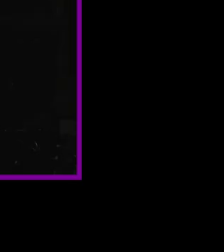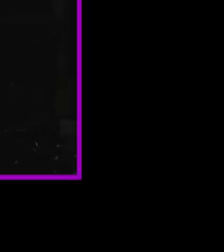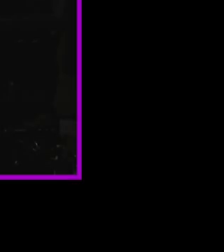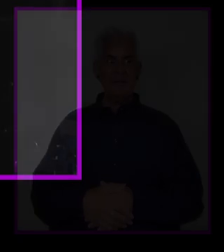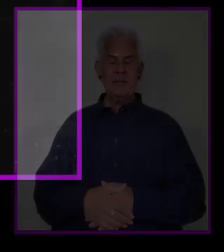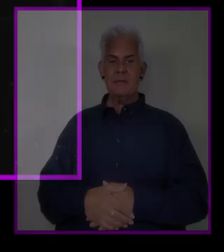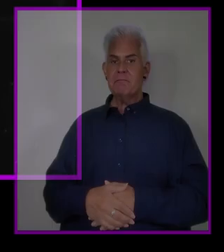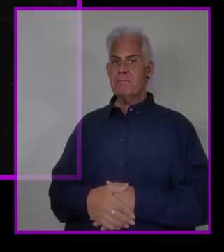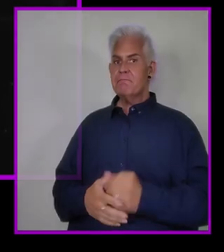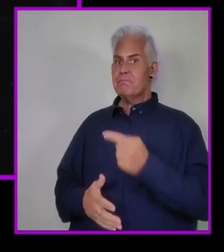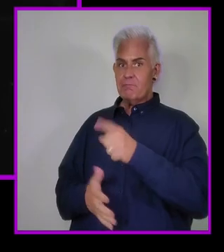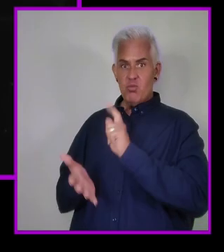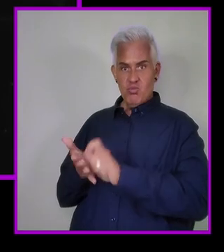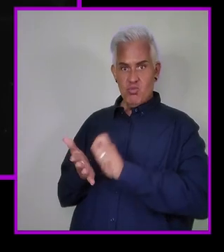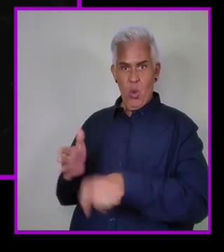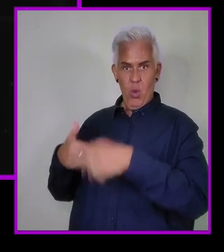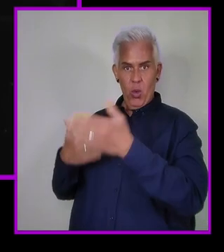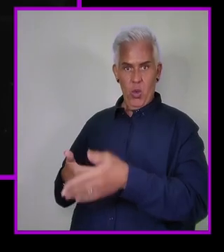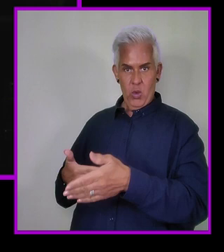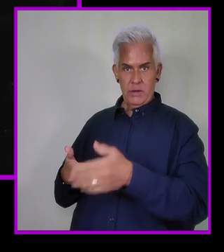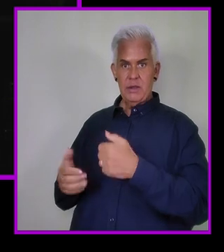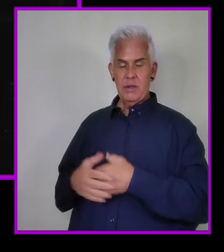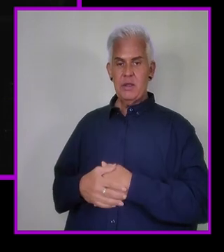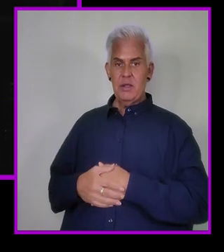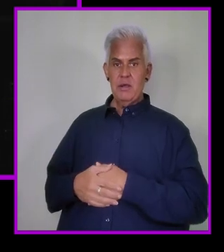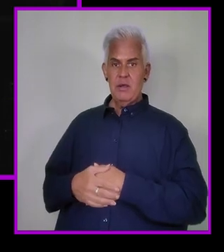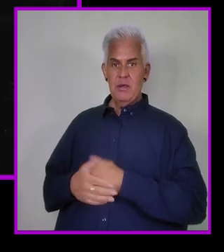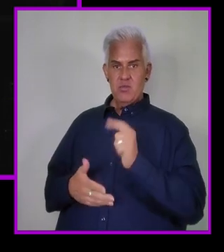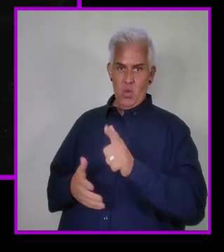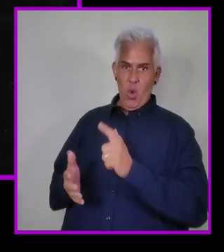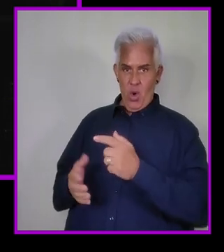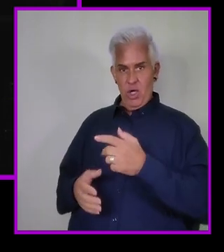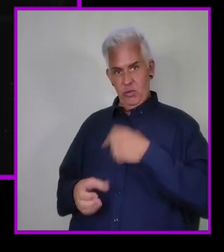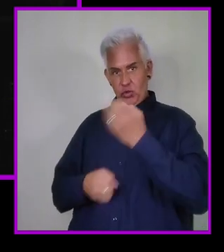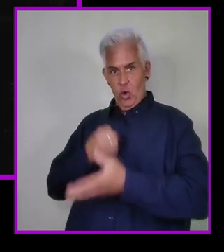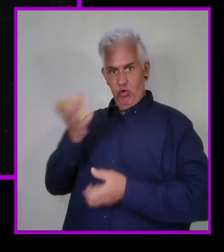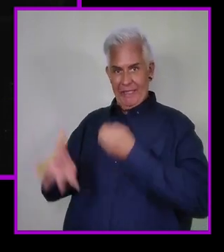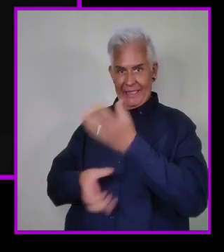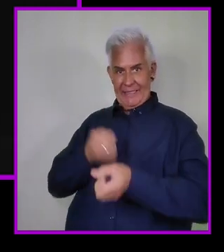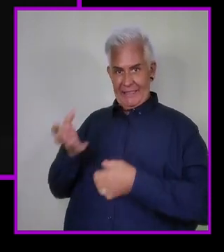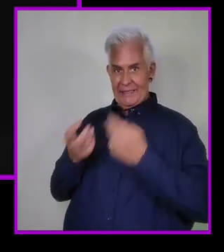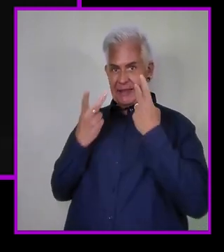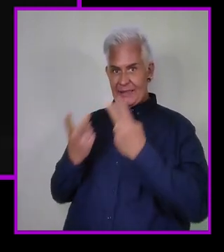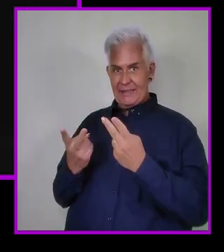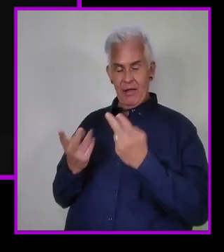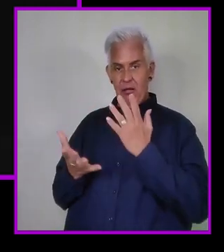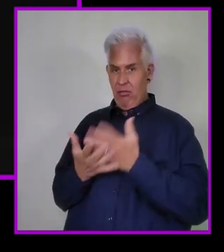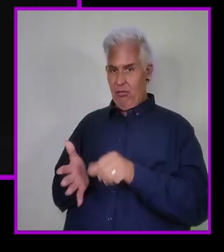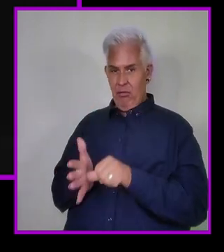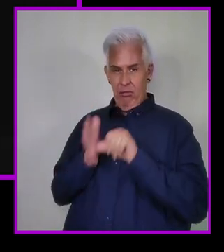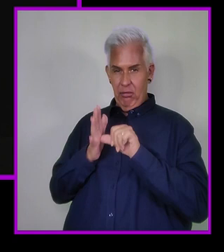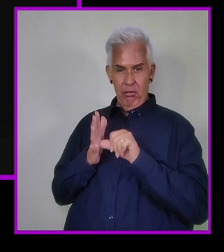So you wrote that episode. Your bio and what we've just seen, just as impressive